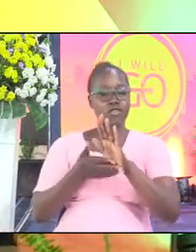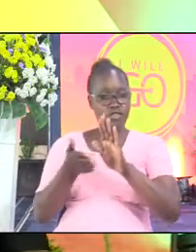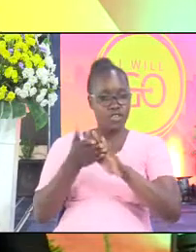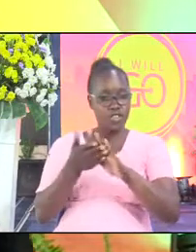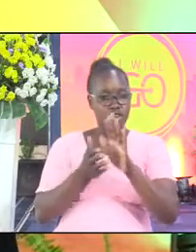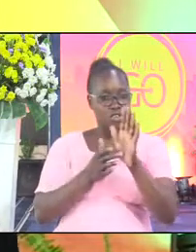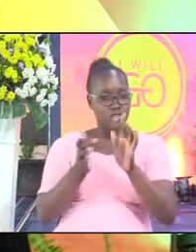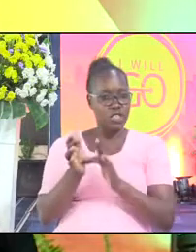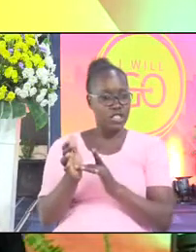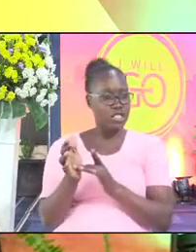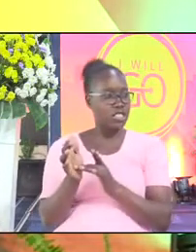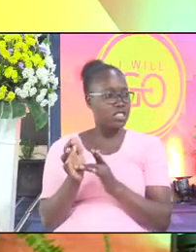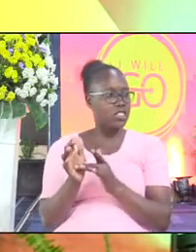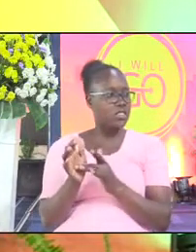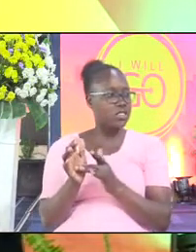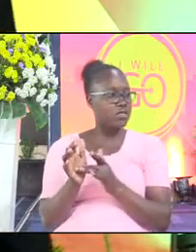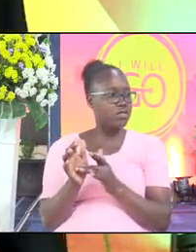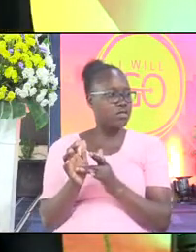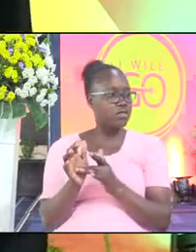Jesus.